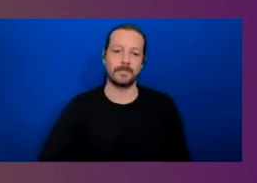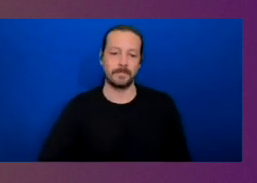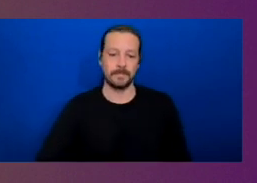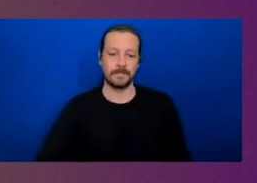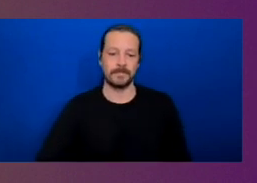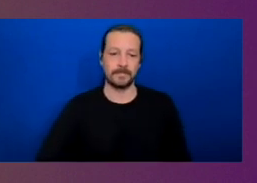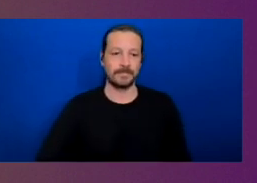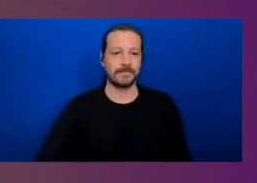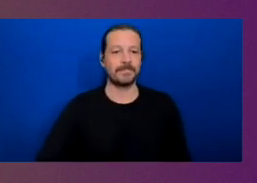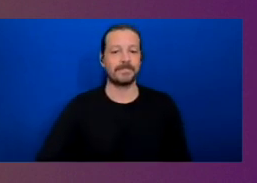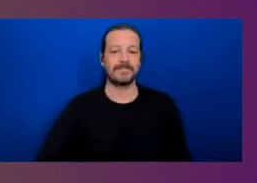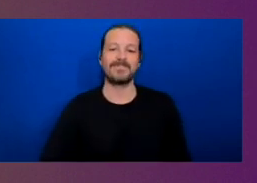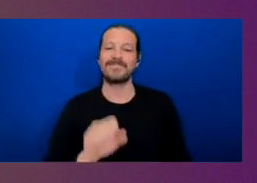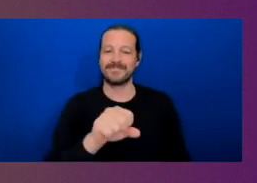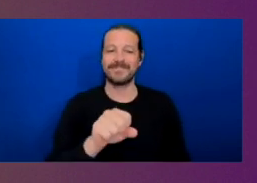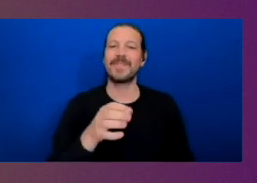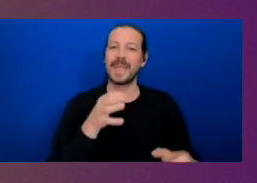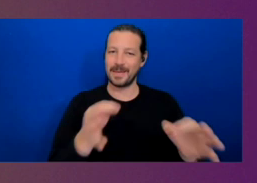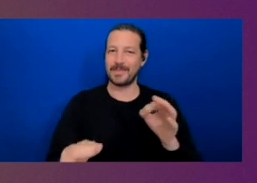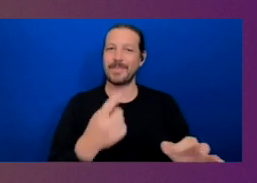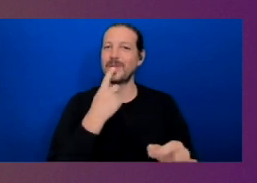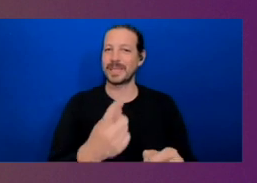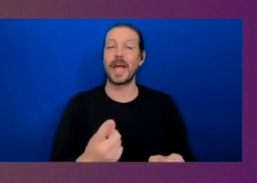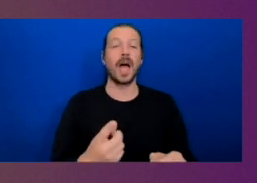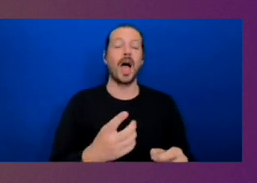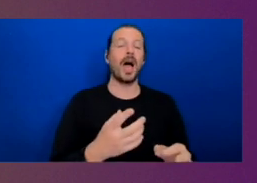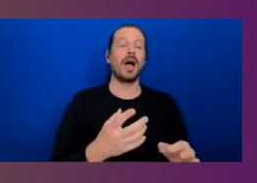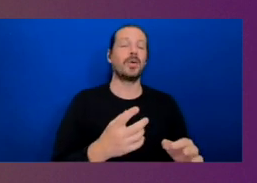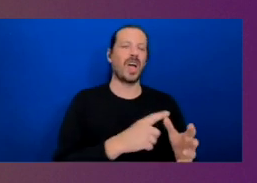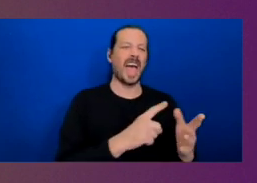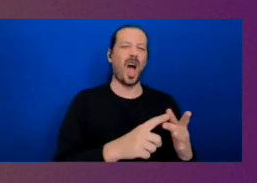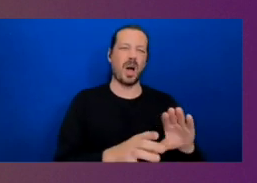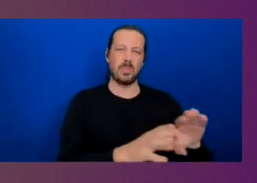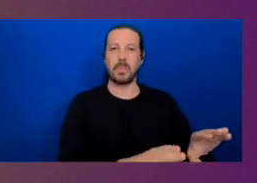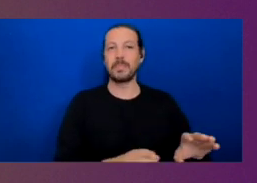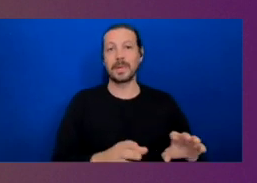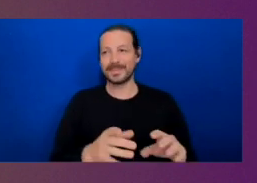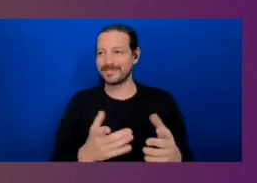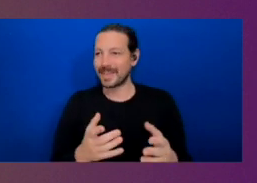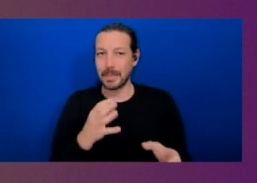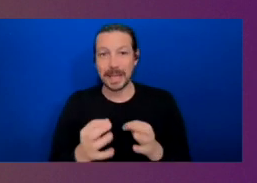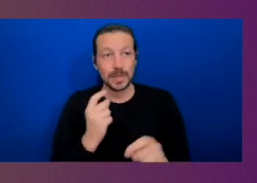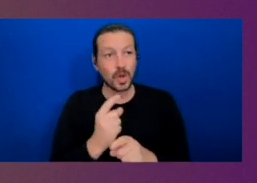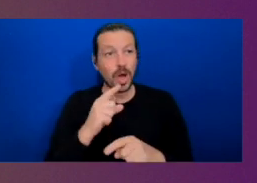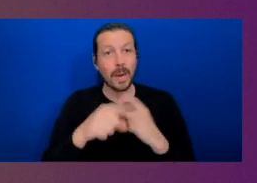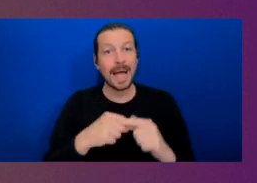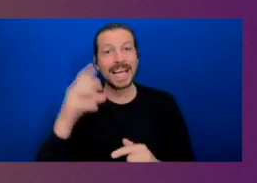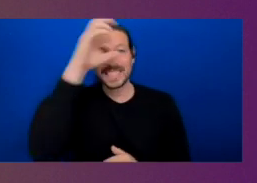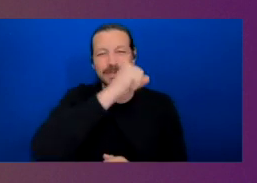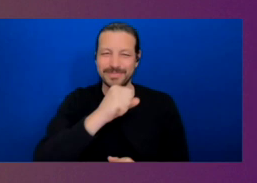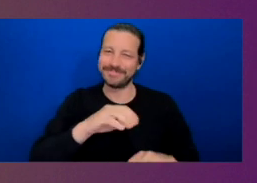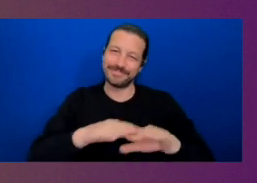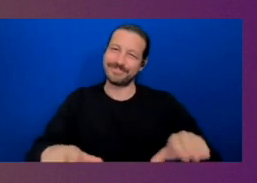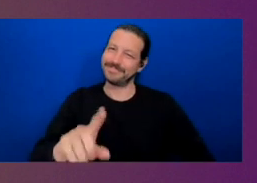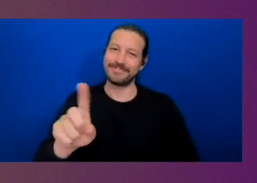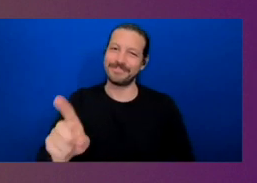And that's the thing I was just about to say, is not so much around AI, but you mentioned, not making assumptions, and that's absolutely critical to what Chris and